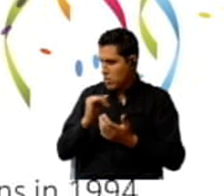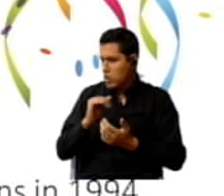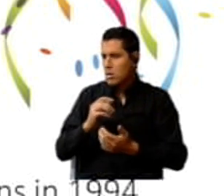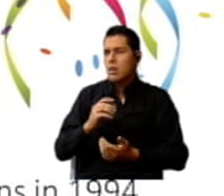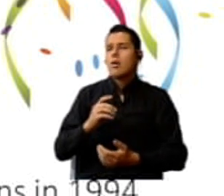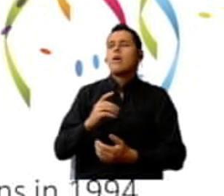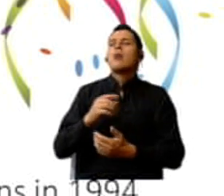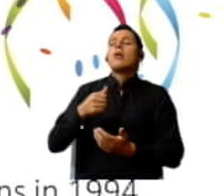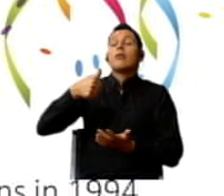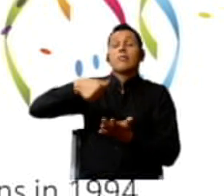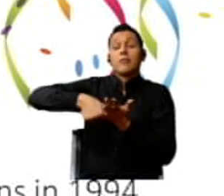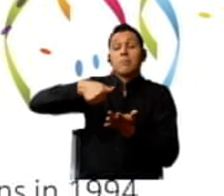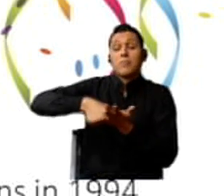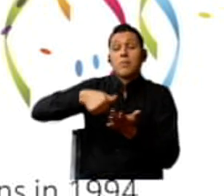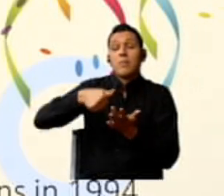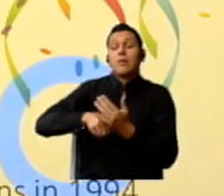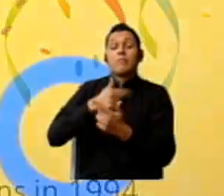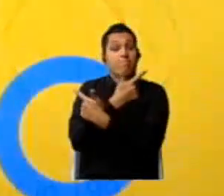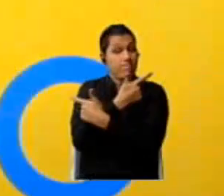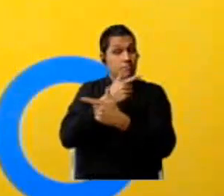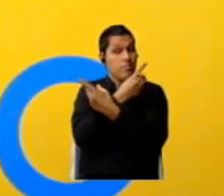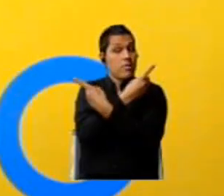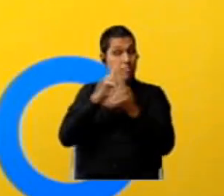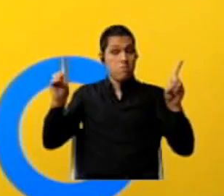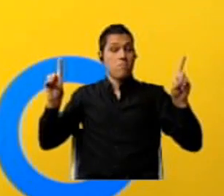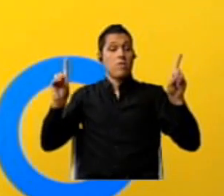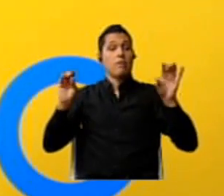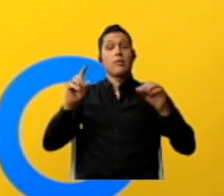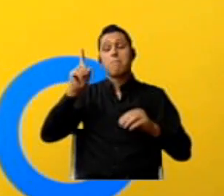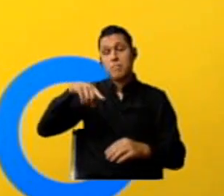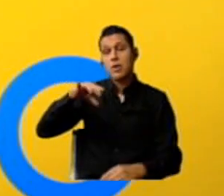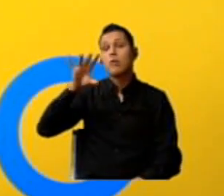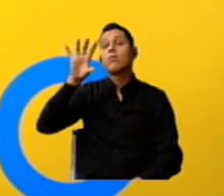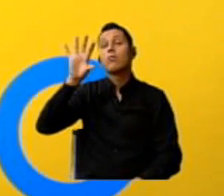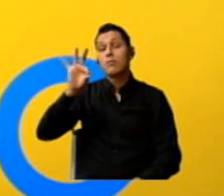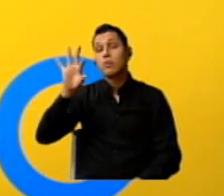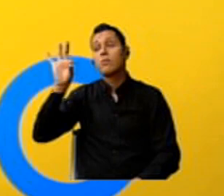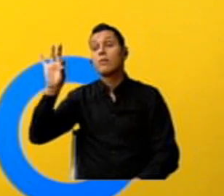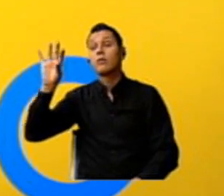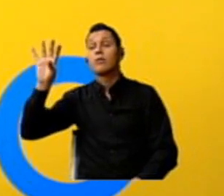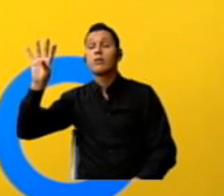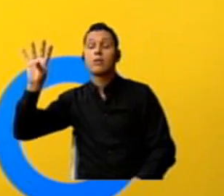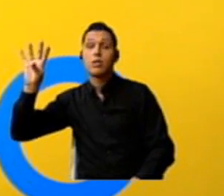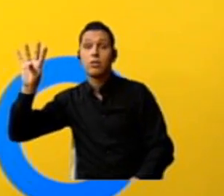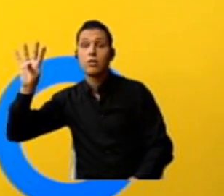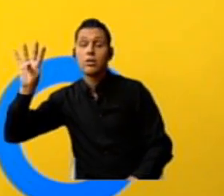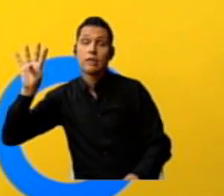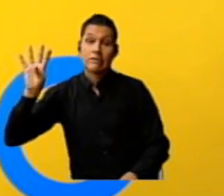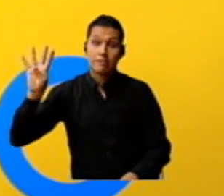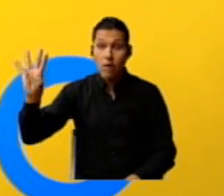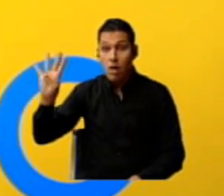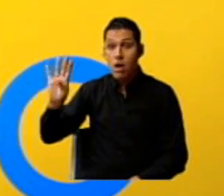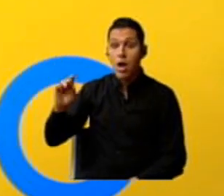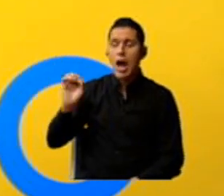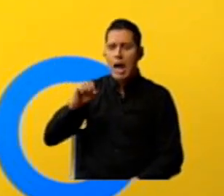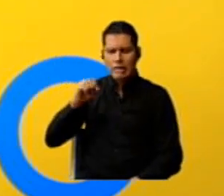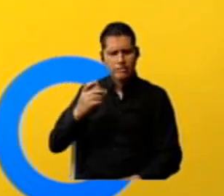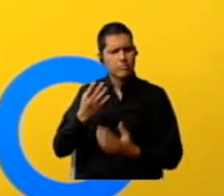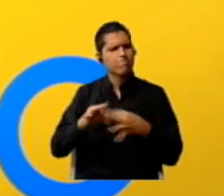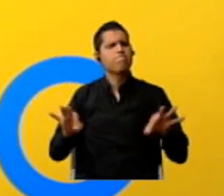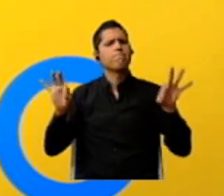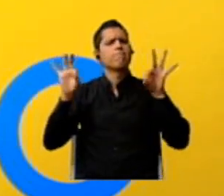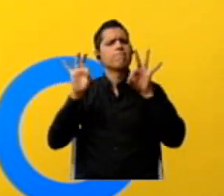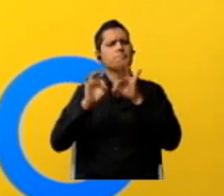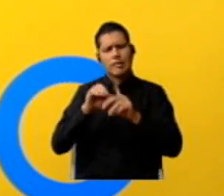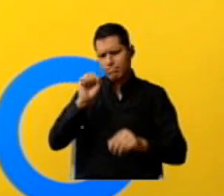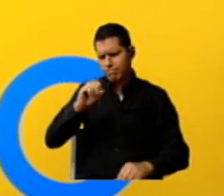in 1994. Nelson Mandela became president. That's why he's very important. Yes, that is